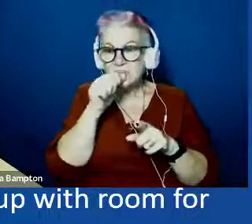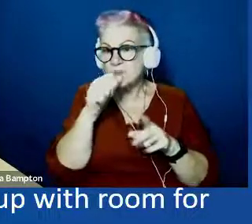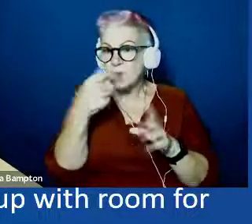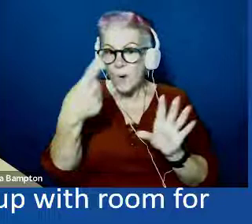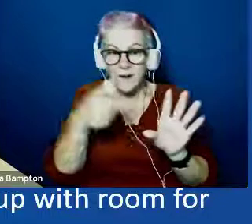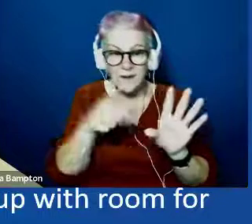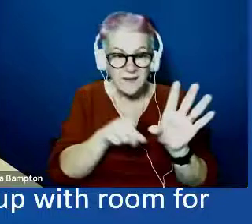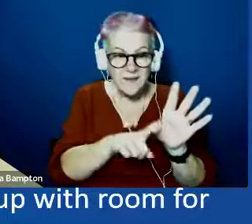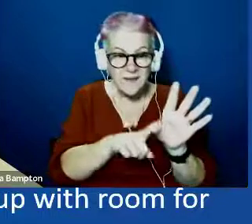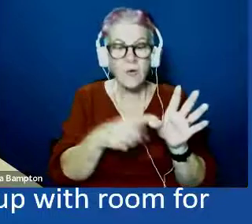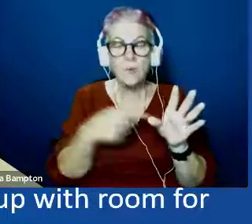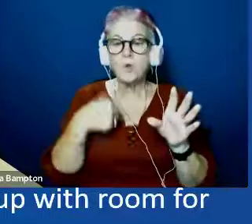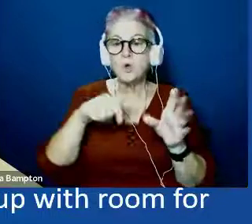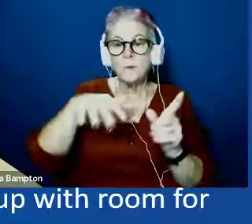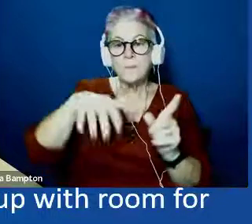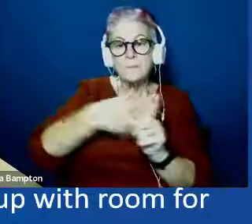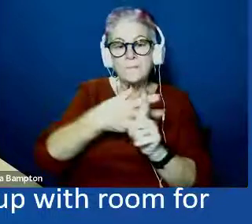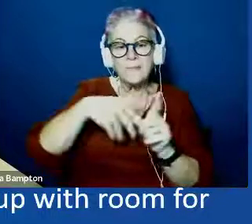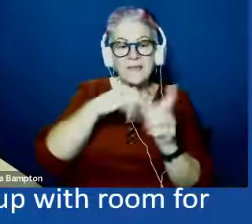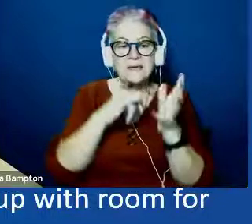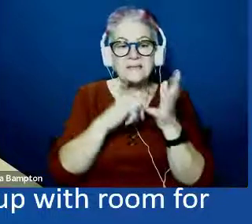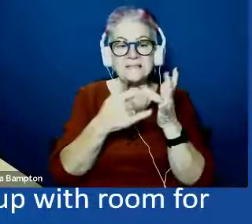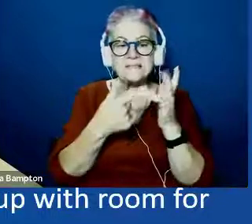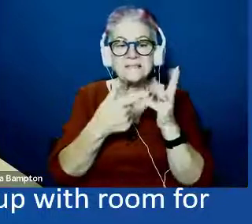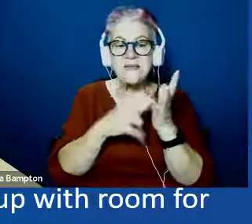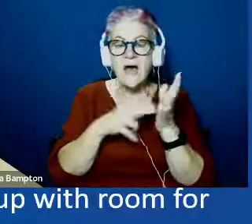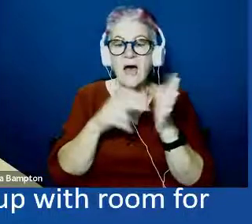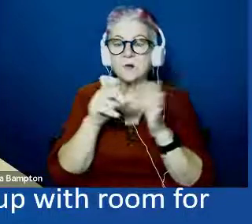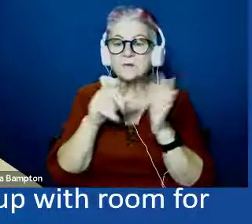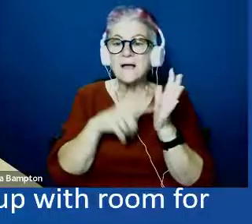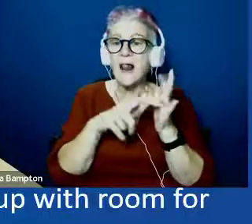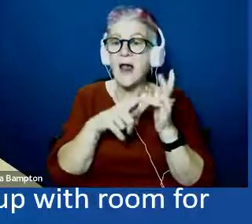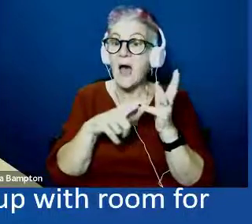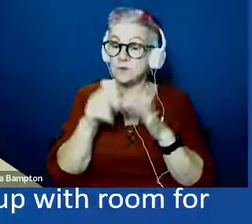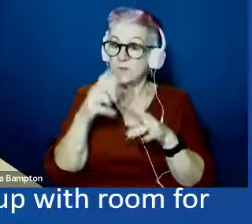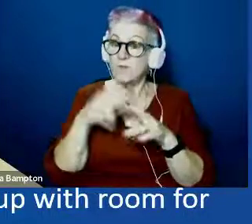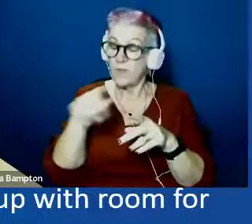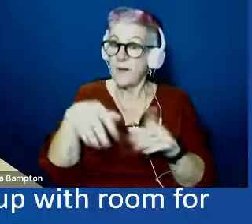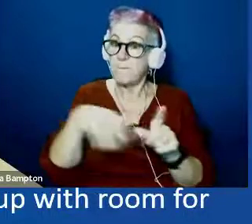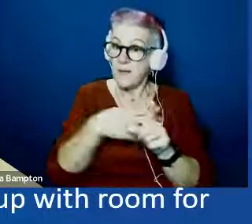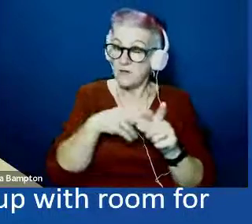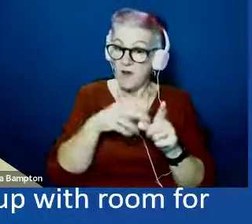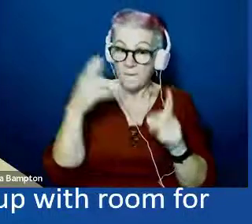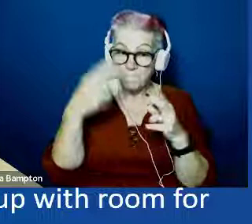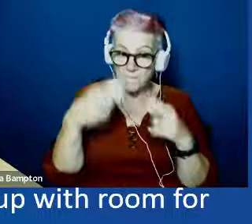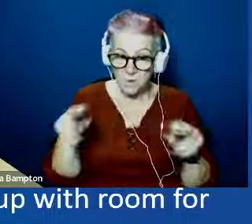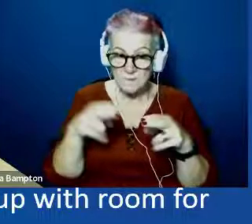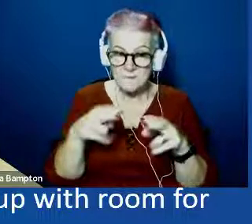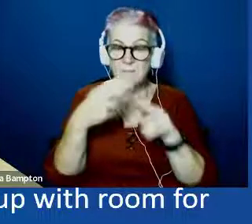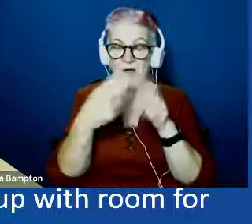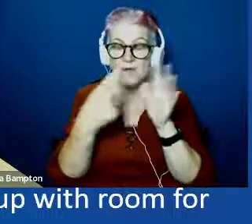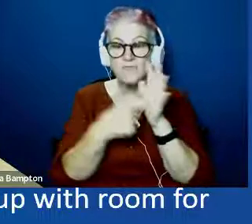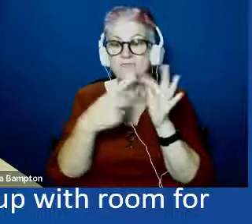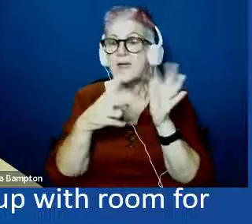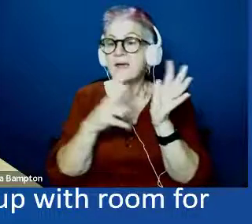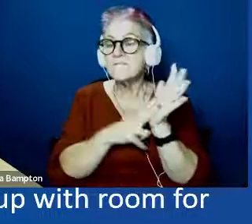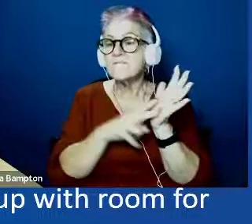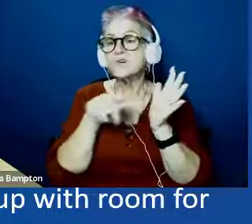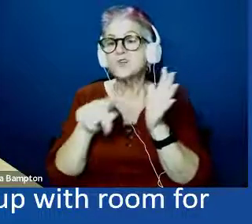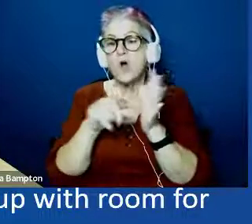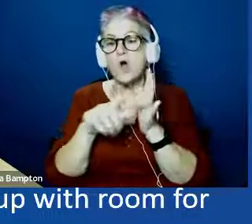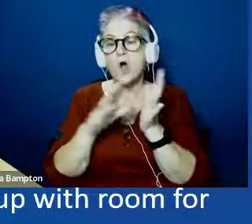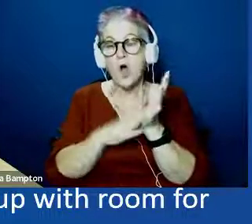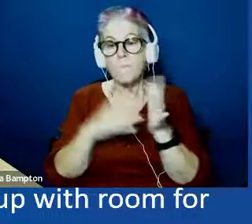background music if you happen to need it, and we use the free ones. And we use rev.com for our subtitles.